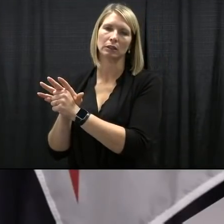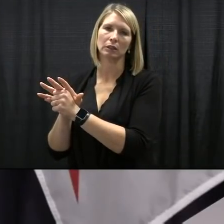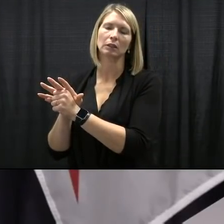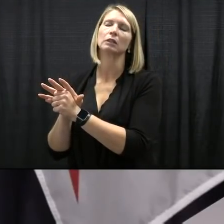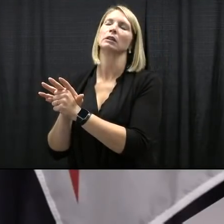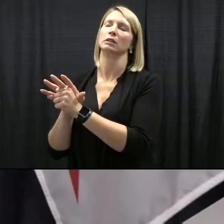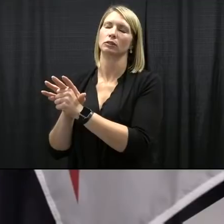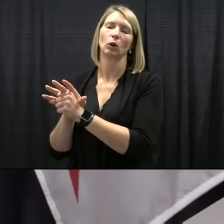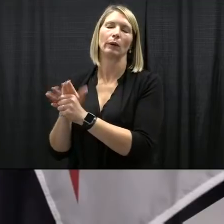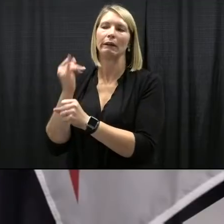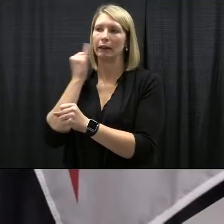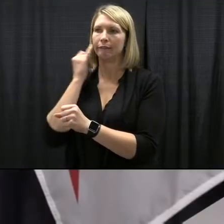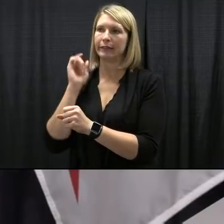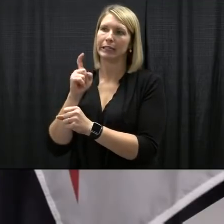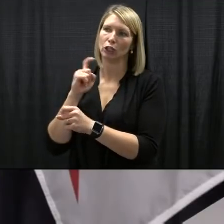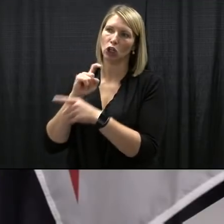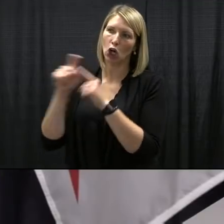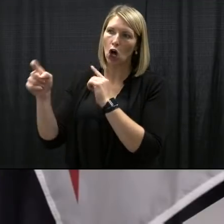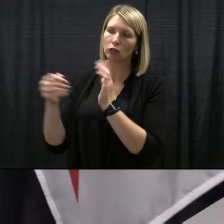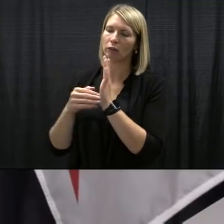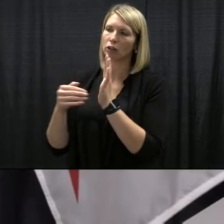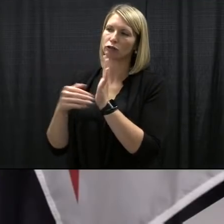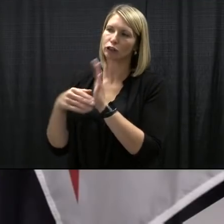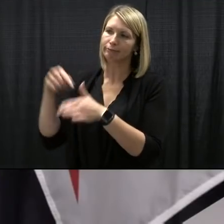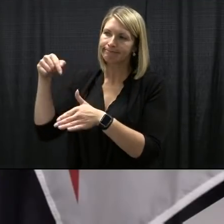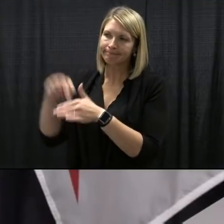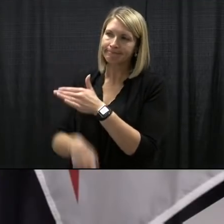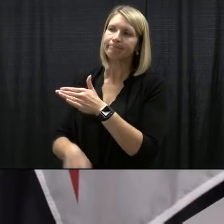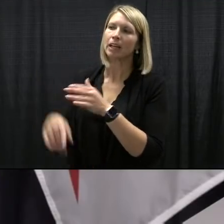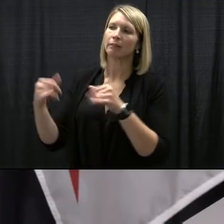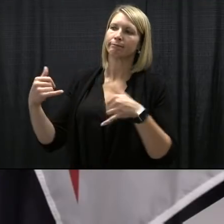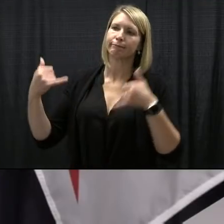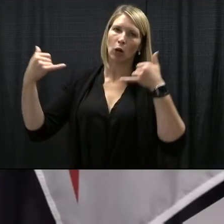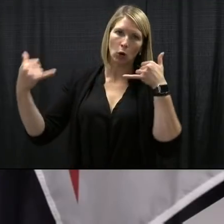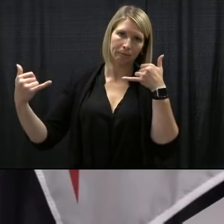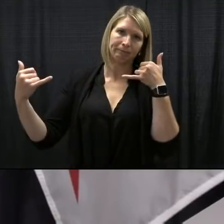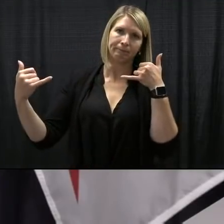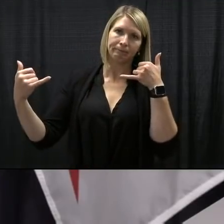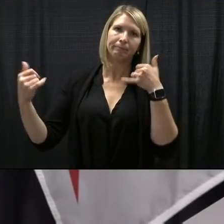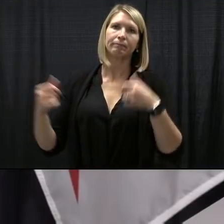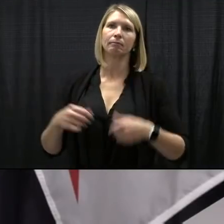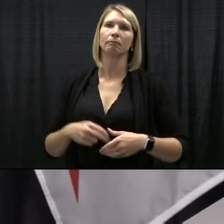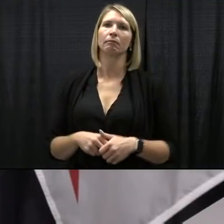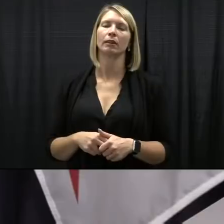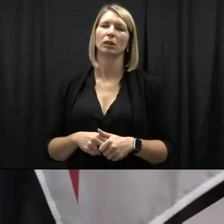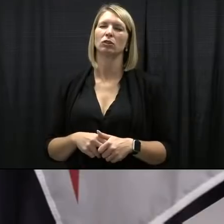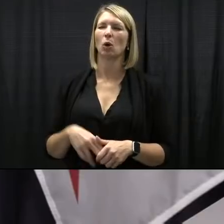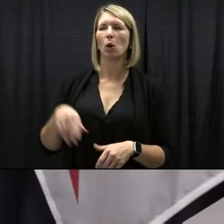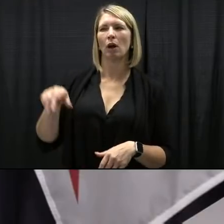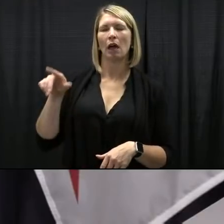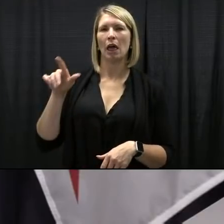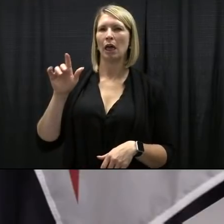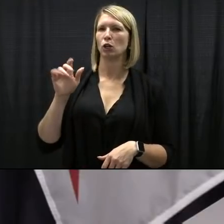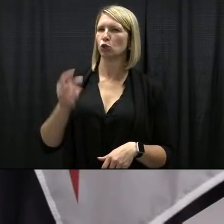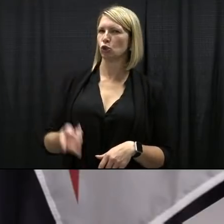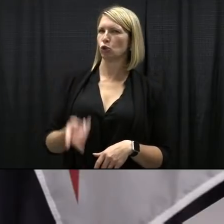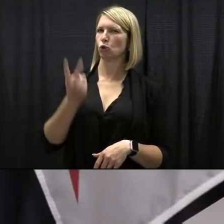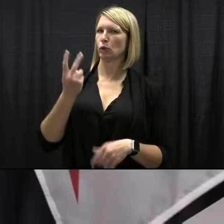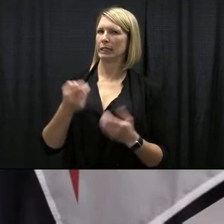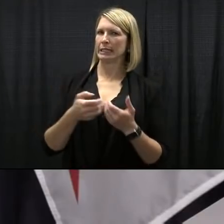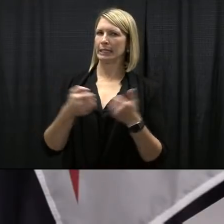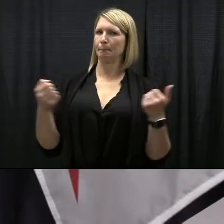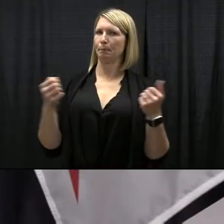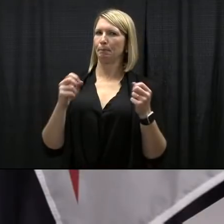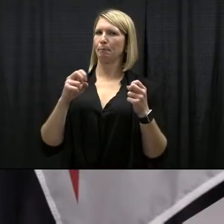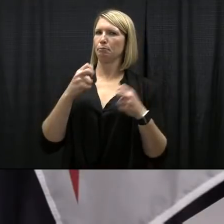provided off-site along with nurse practitioners and that kind of thing. So those are kind of two separate problems which kind of